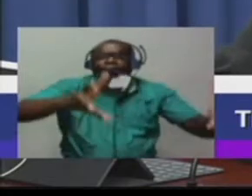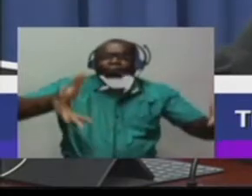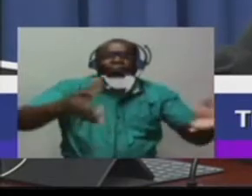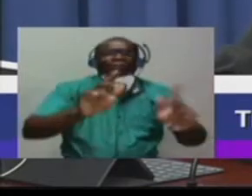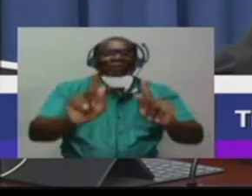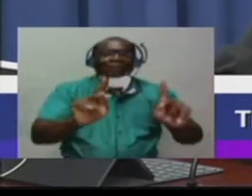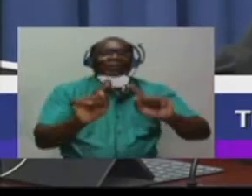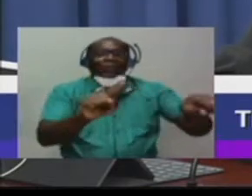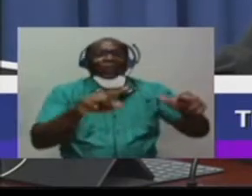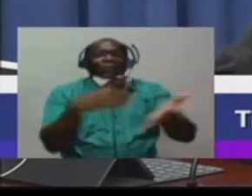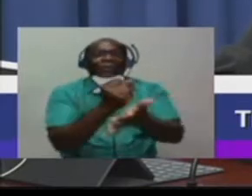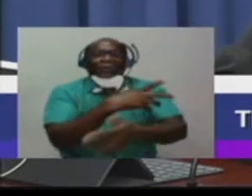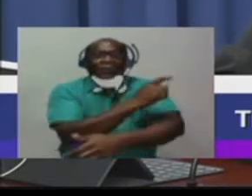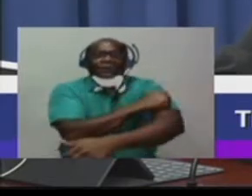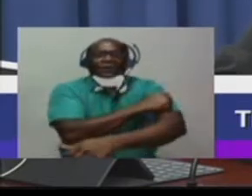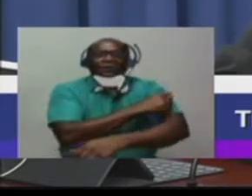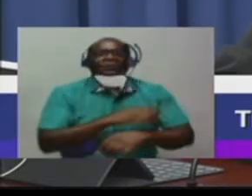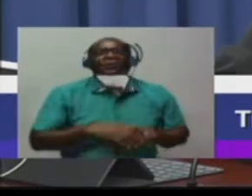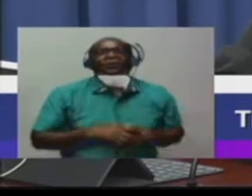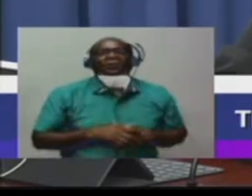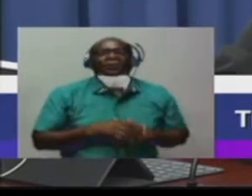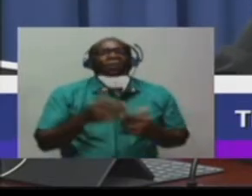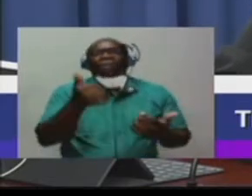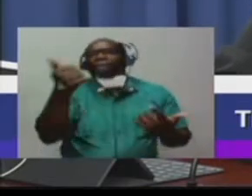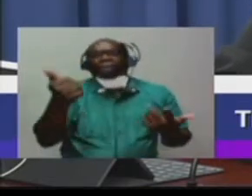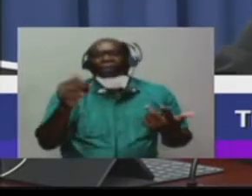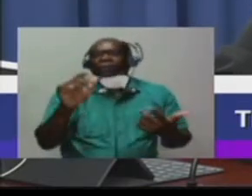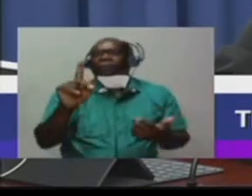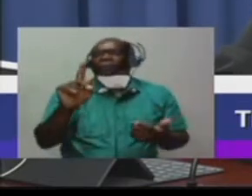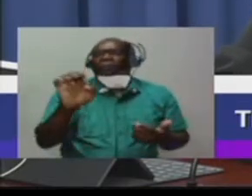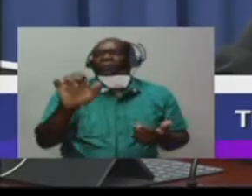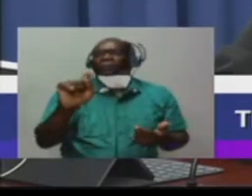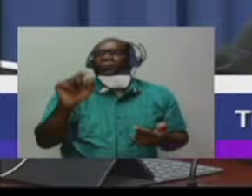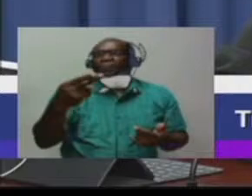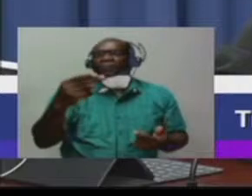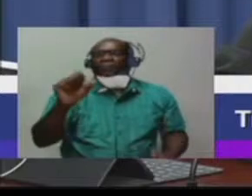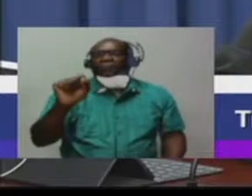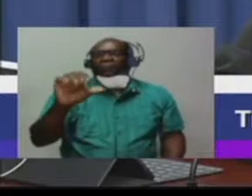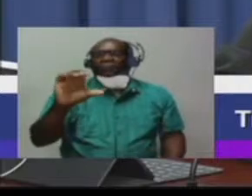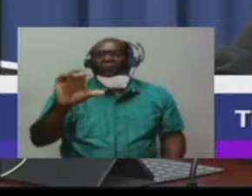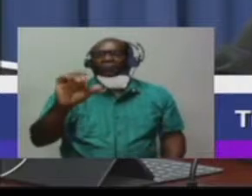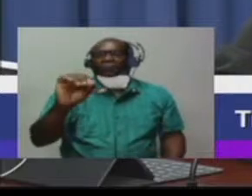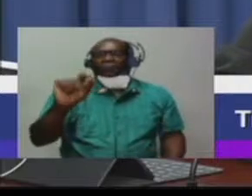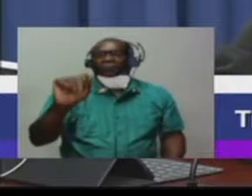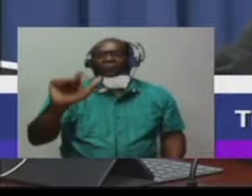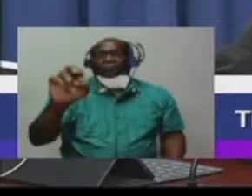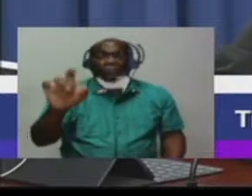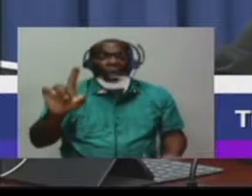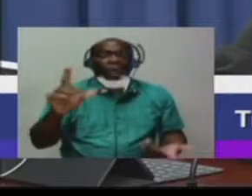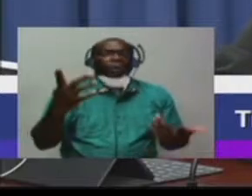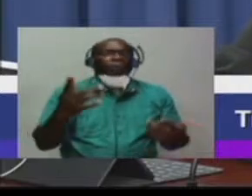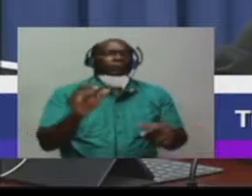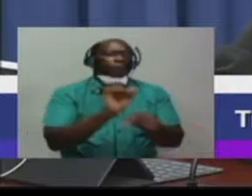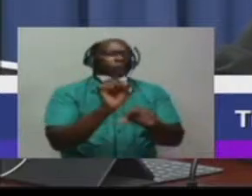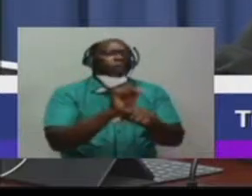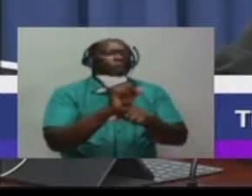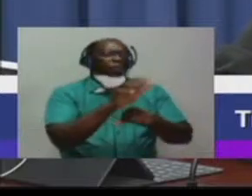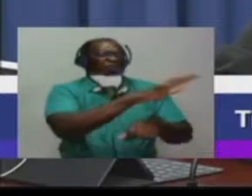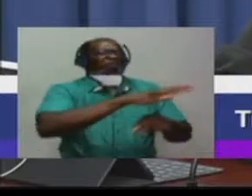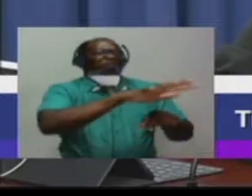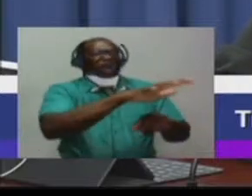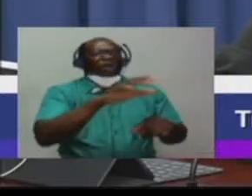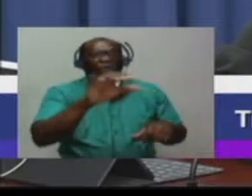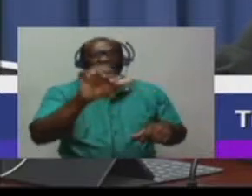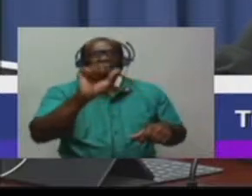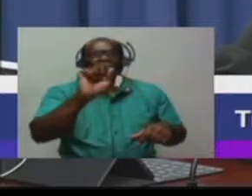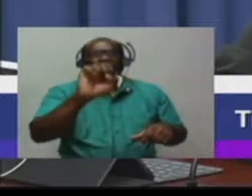others are. MP Keith Scotland will be doing some work in Sealots today. Other MP Kennedy Richards is doing